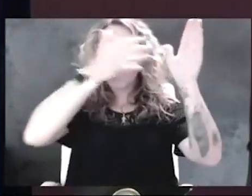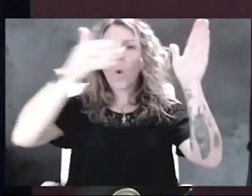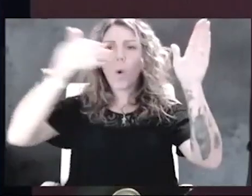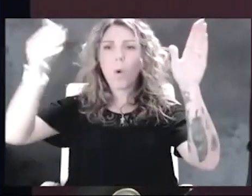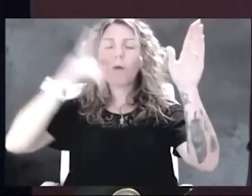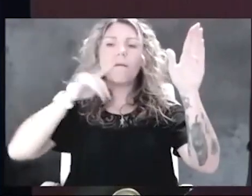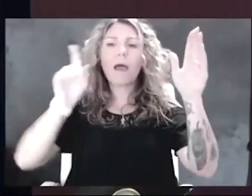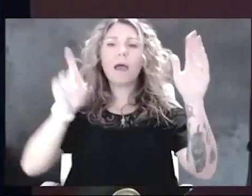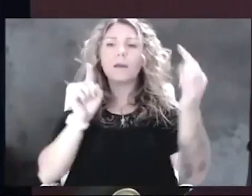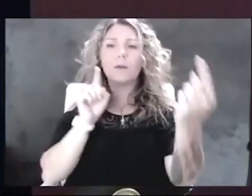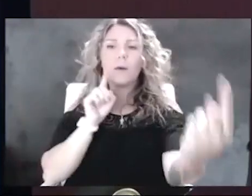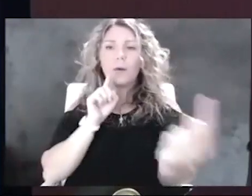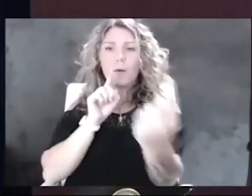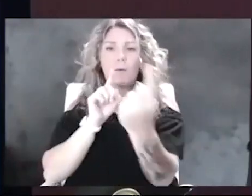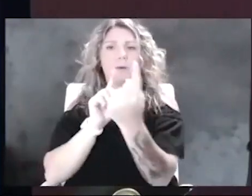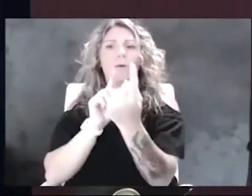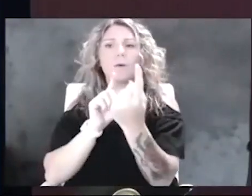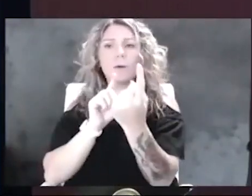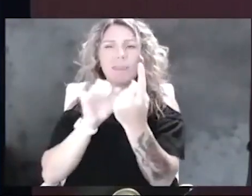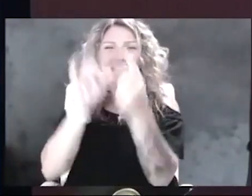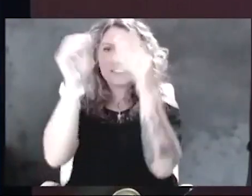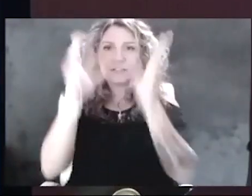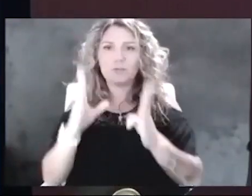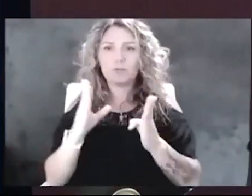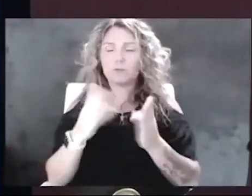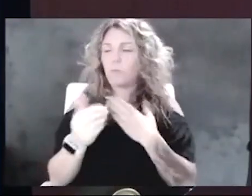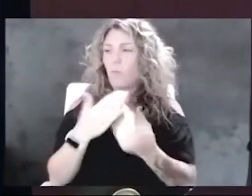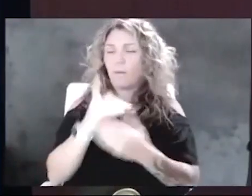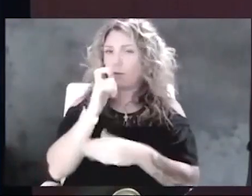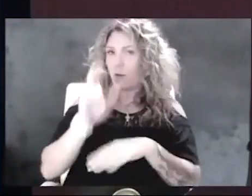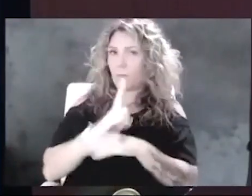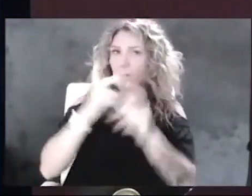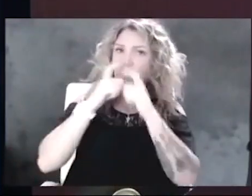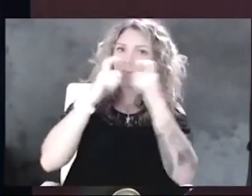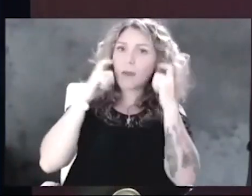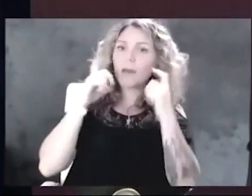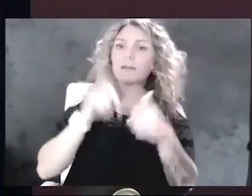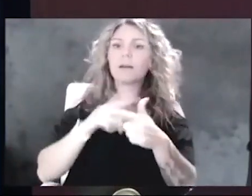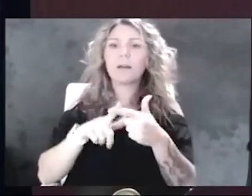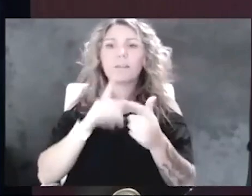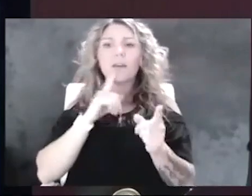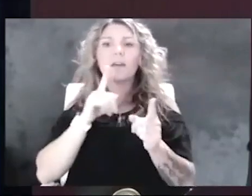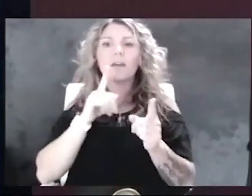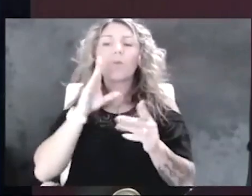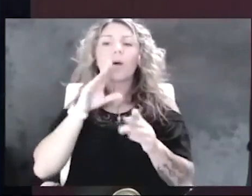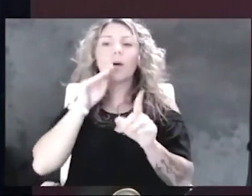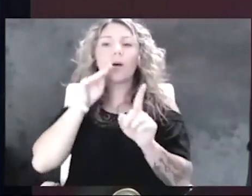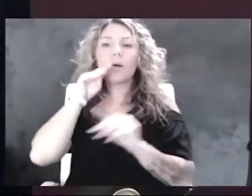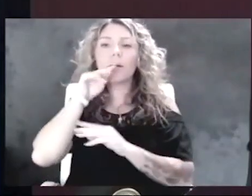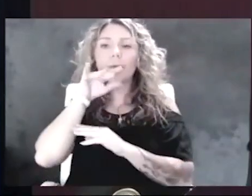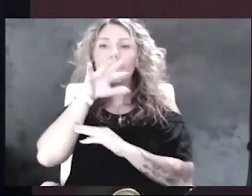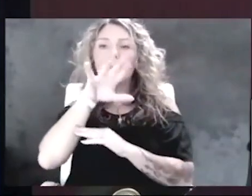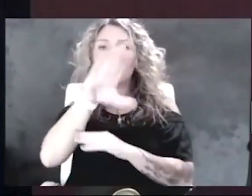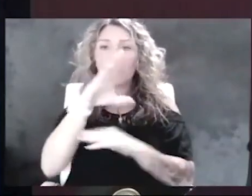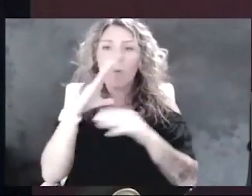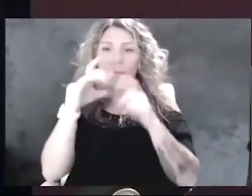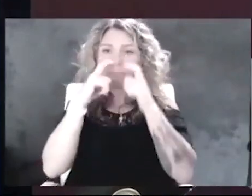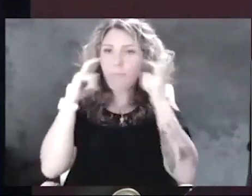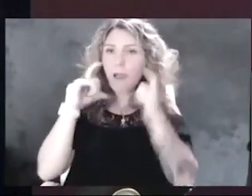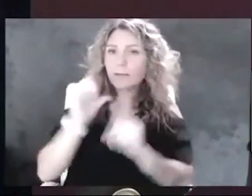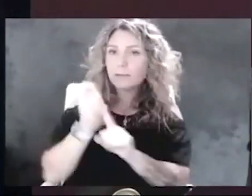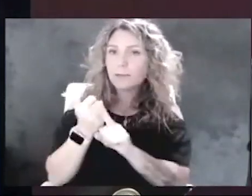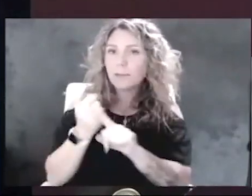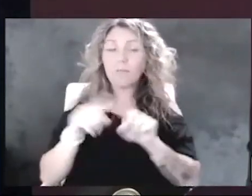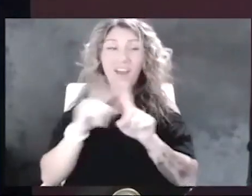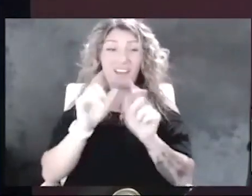to the teacher or whoever doesn't have a mask on, then it may well penetrate your mask. But if you're further behind, you may not have